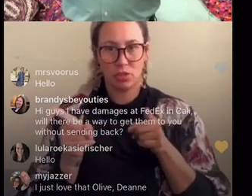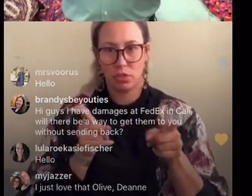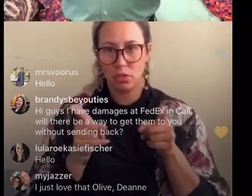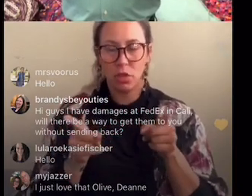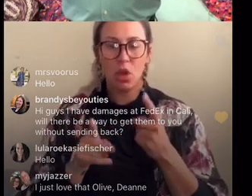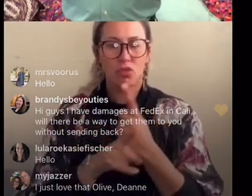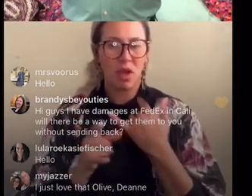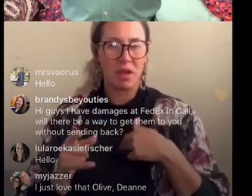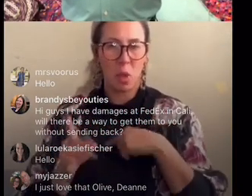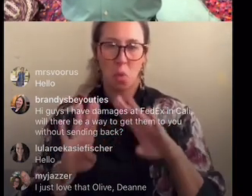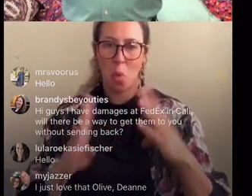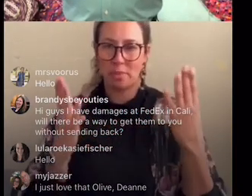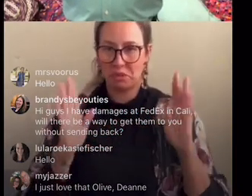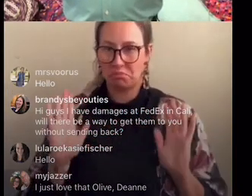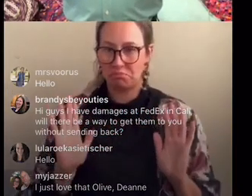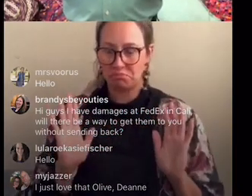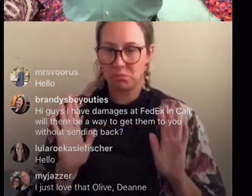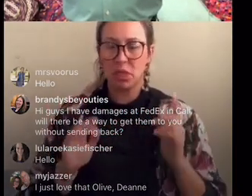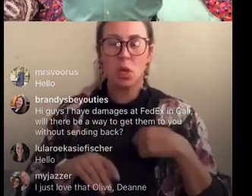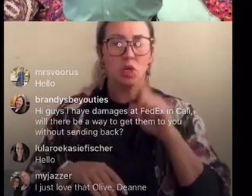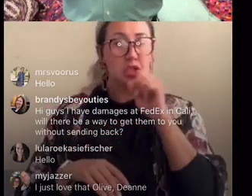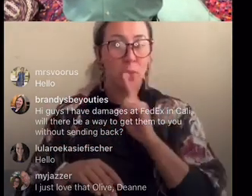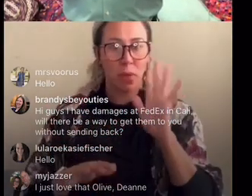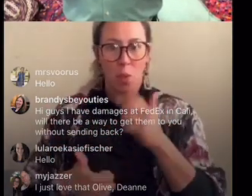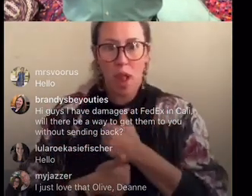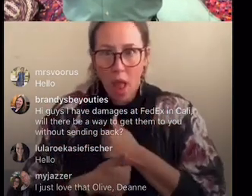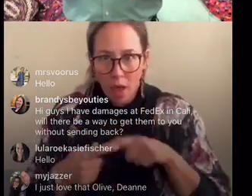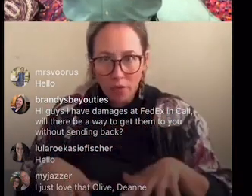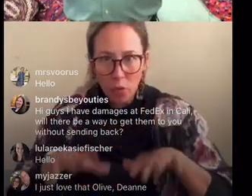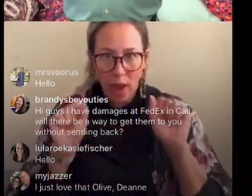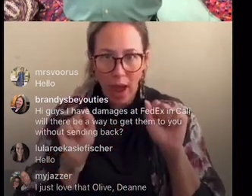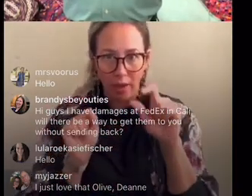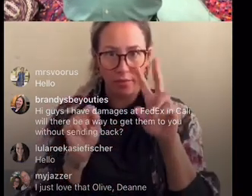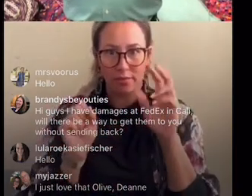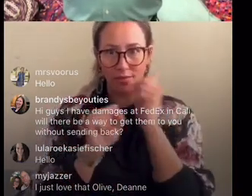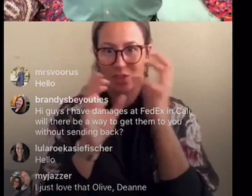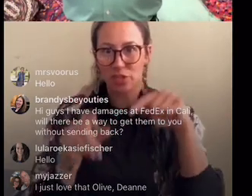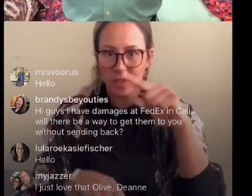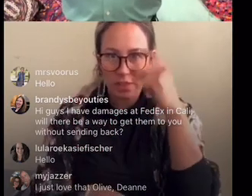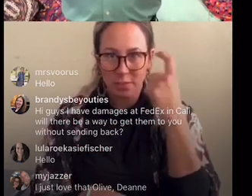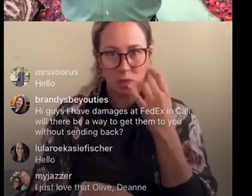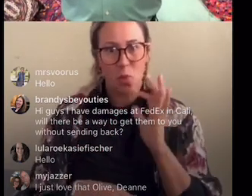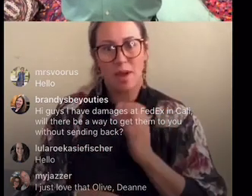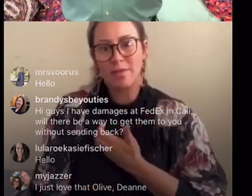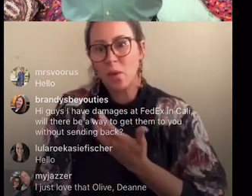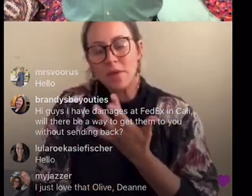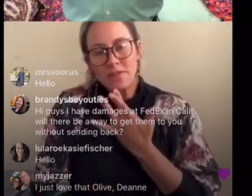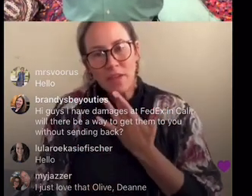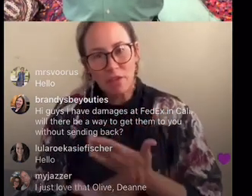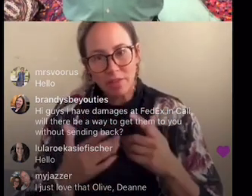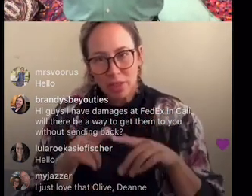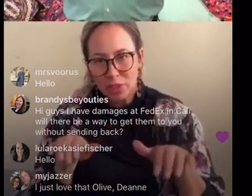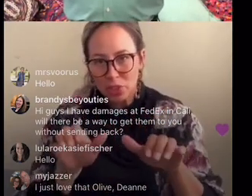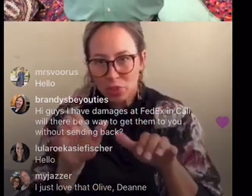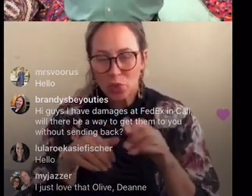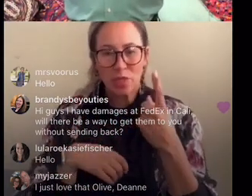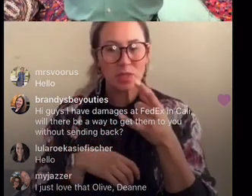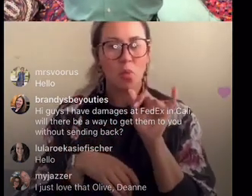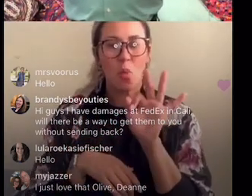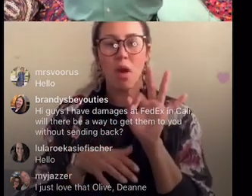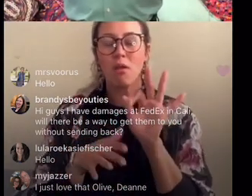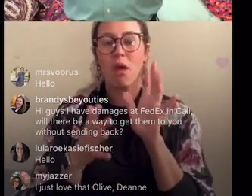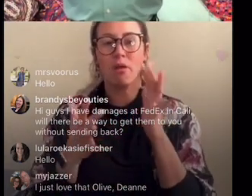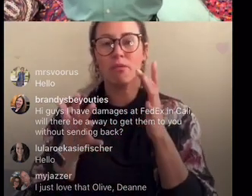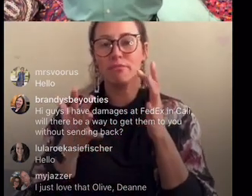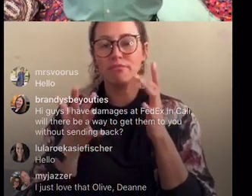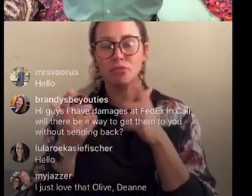open. We would certainly love to have vision this summer. It's one of our favorite things to do, and it's one of the great